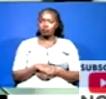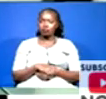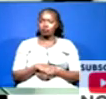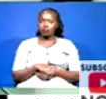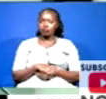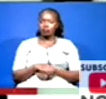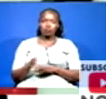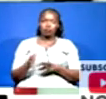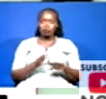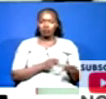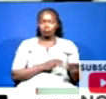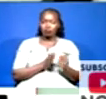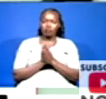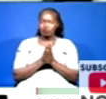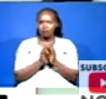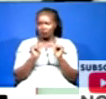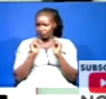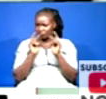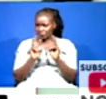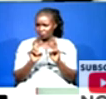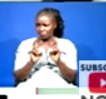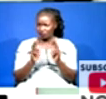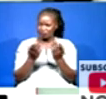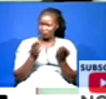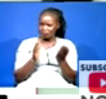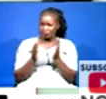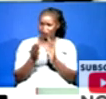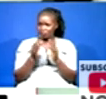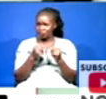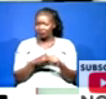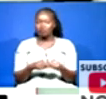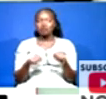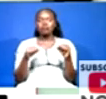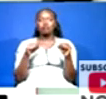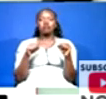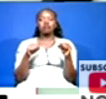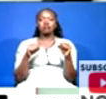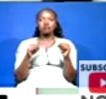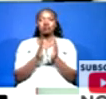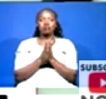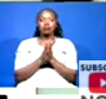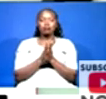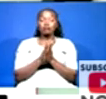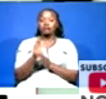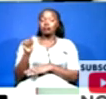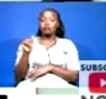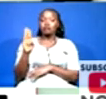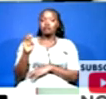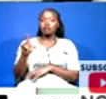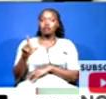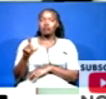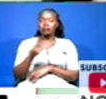Now, the next story could, you could say, looks or sounds like Abel and Cain's story in the Bible, where an